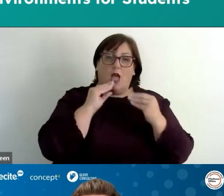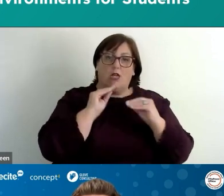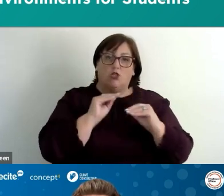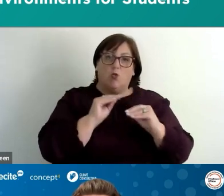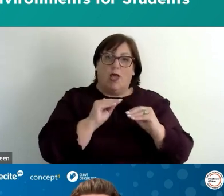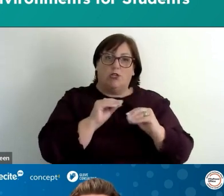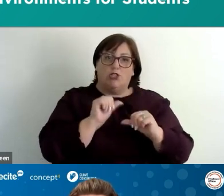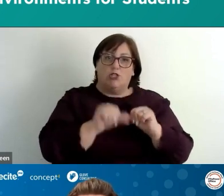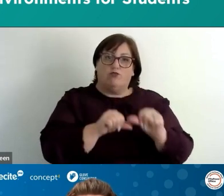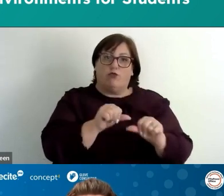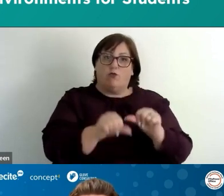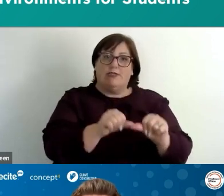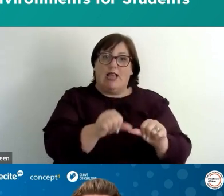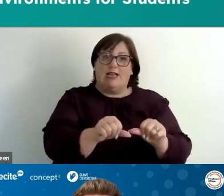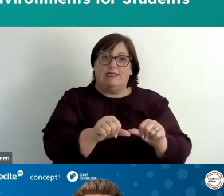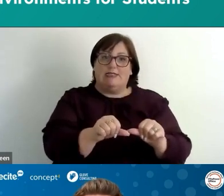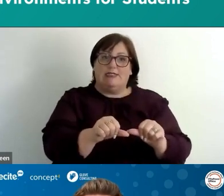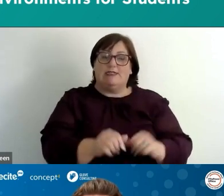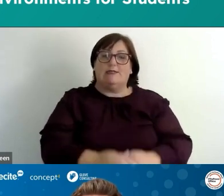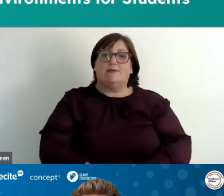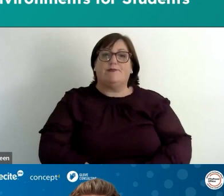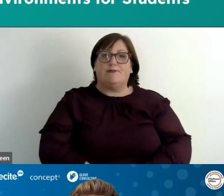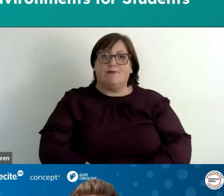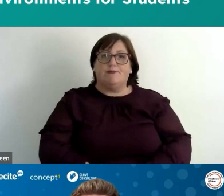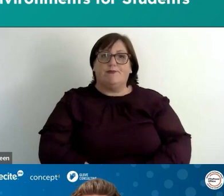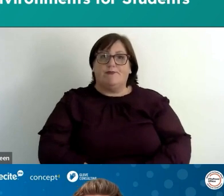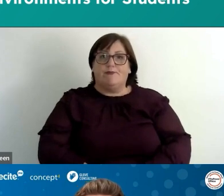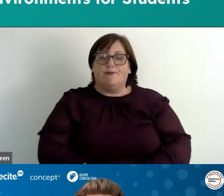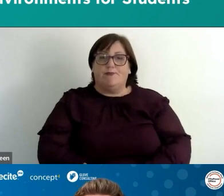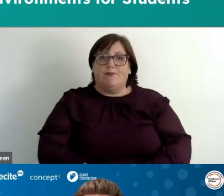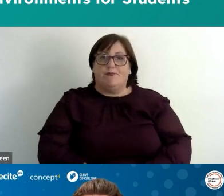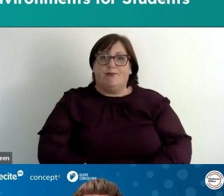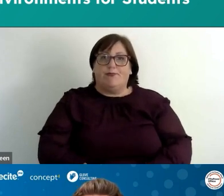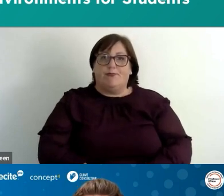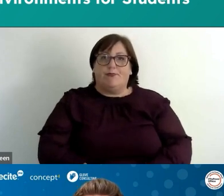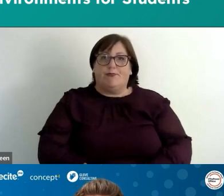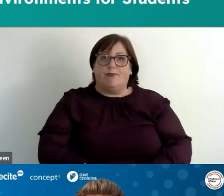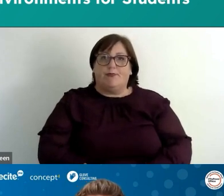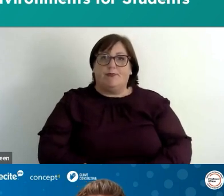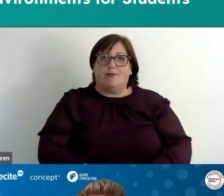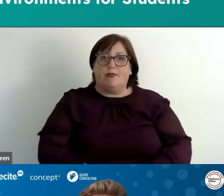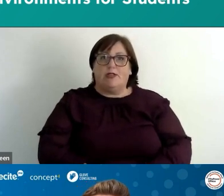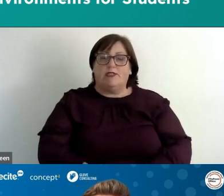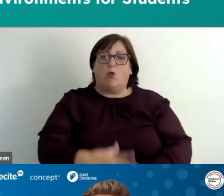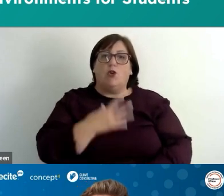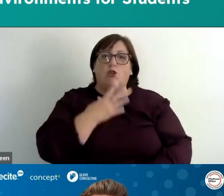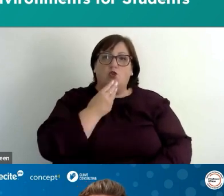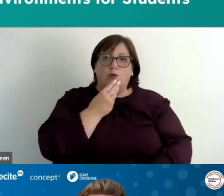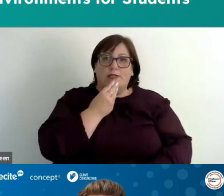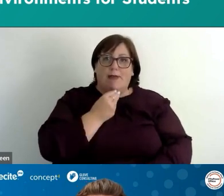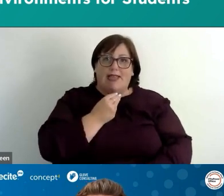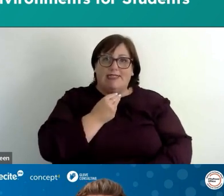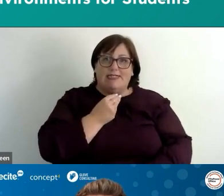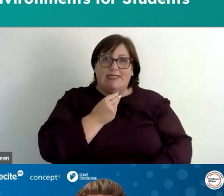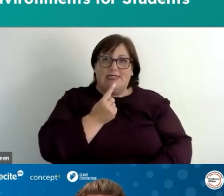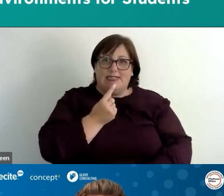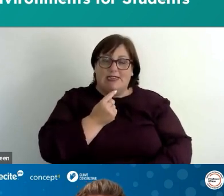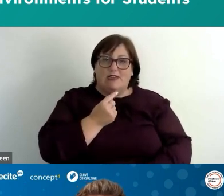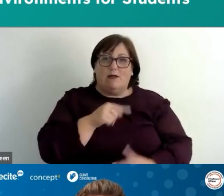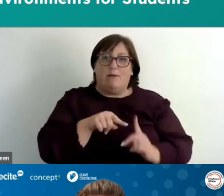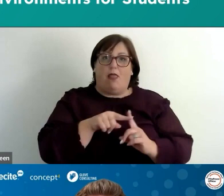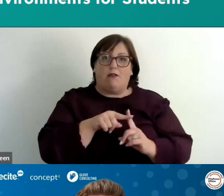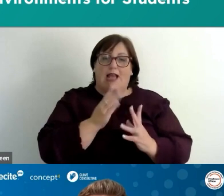So if we take a look at our equation, usability plus accessibility equals